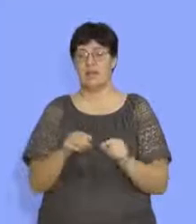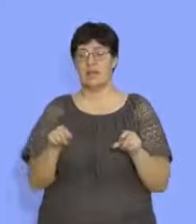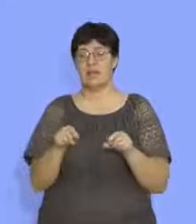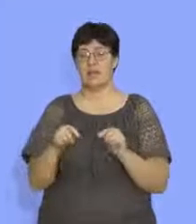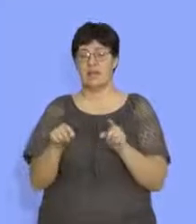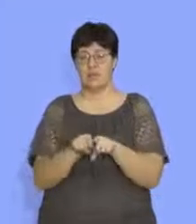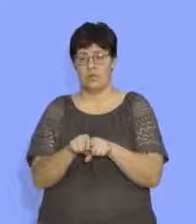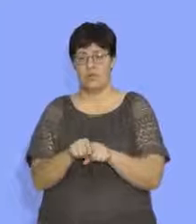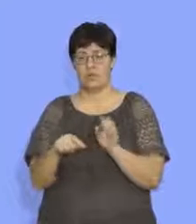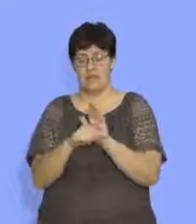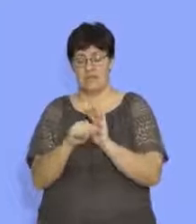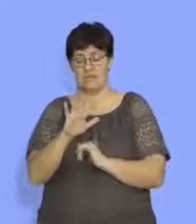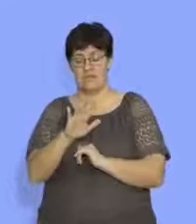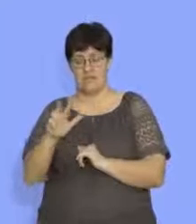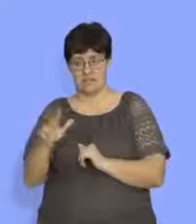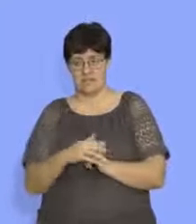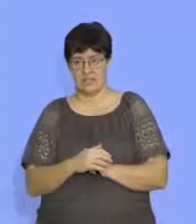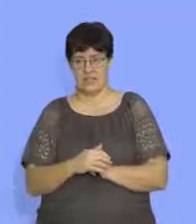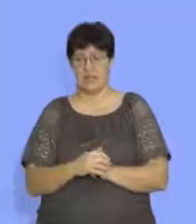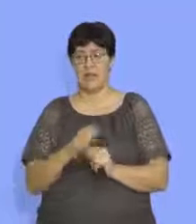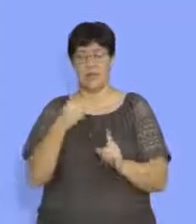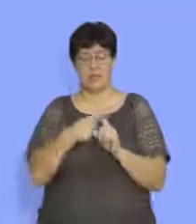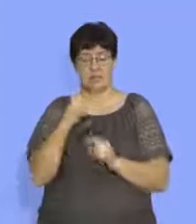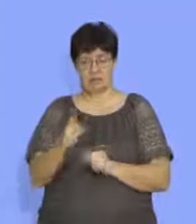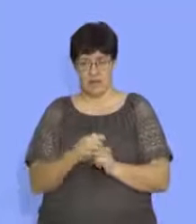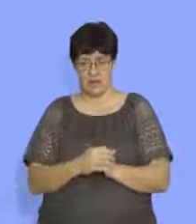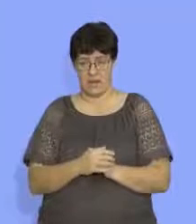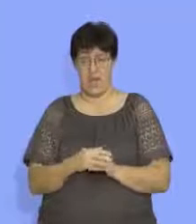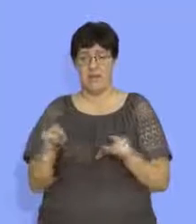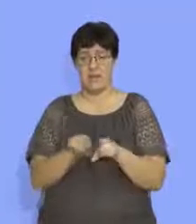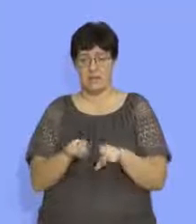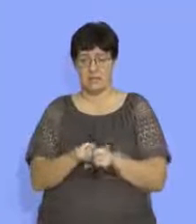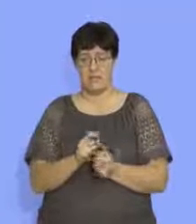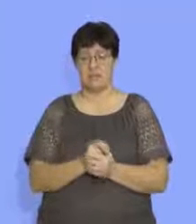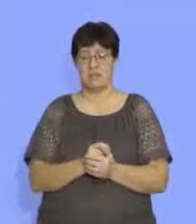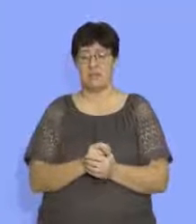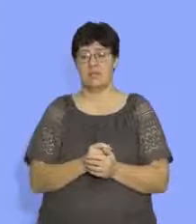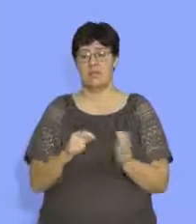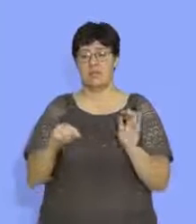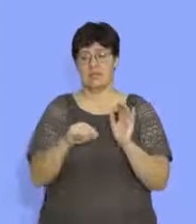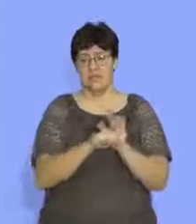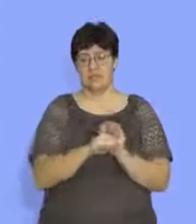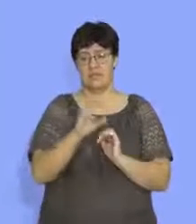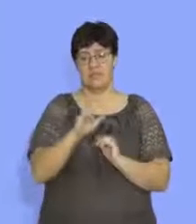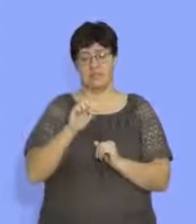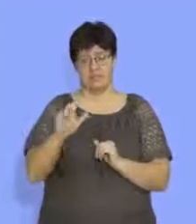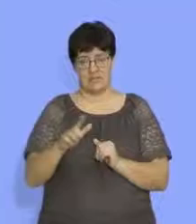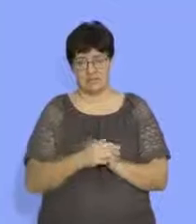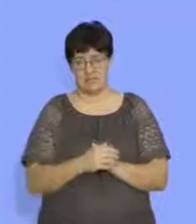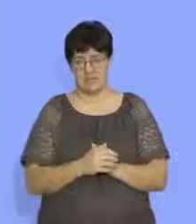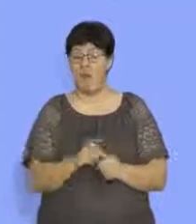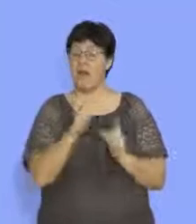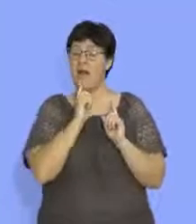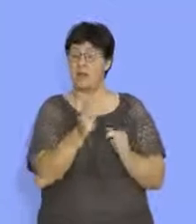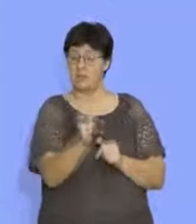as negative 58 plus 1, which is equals to negative 57. So